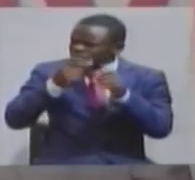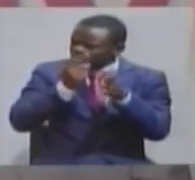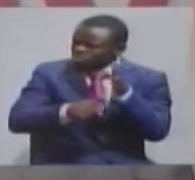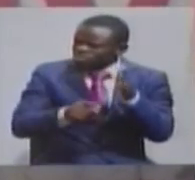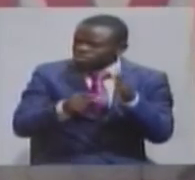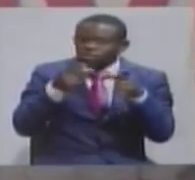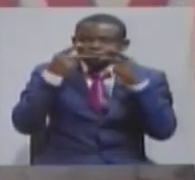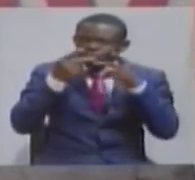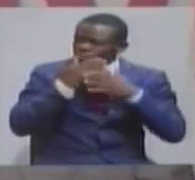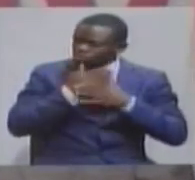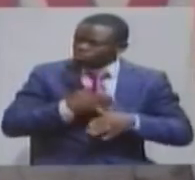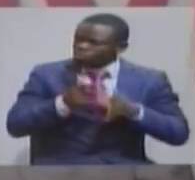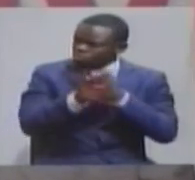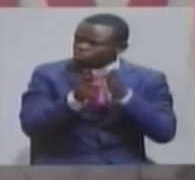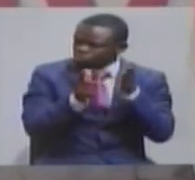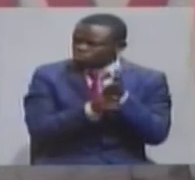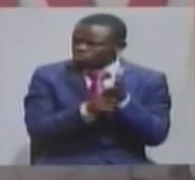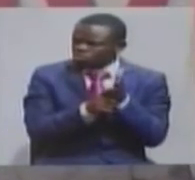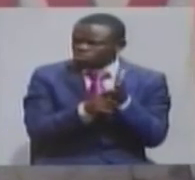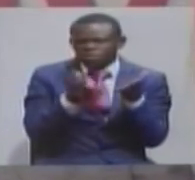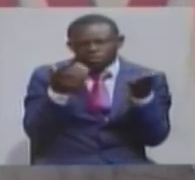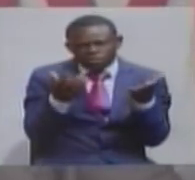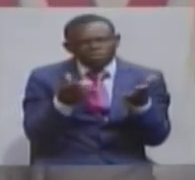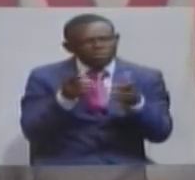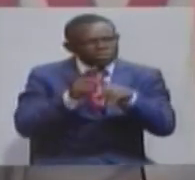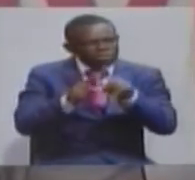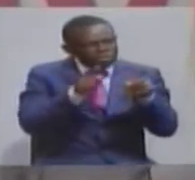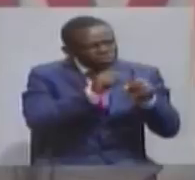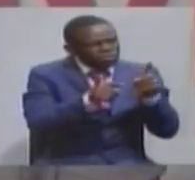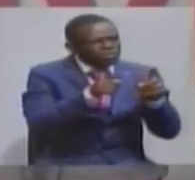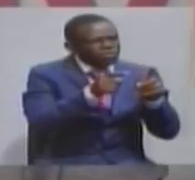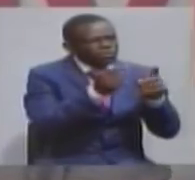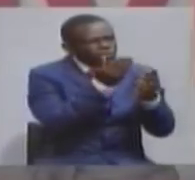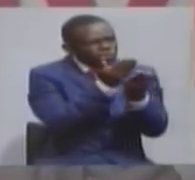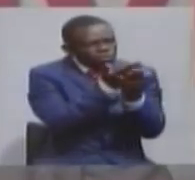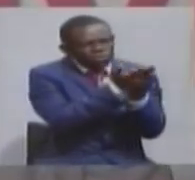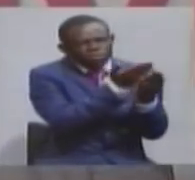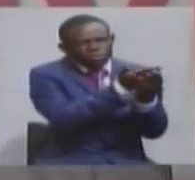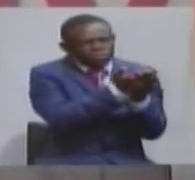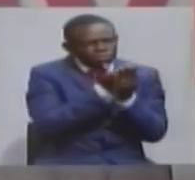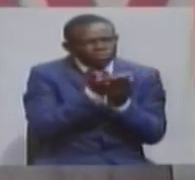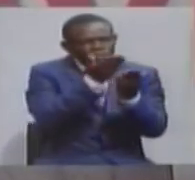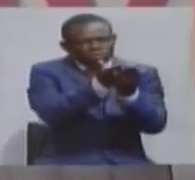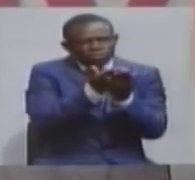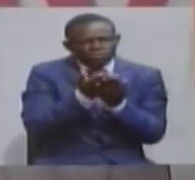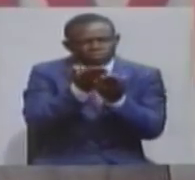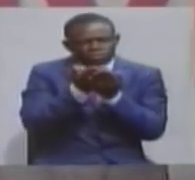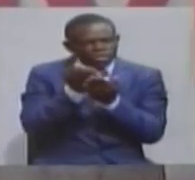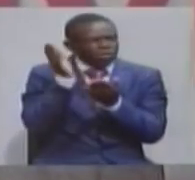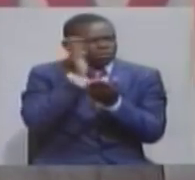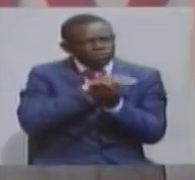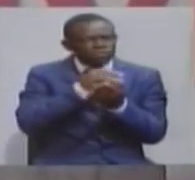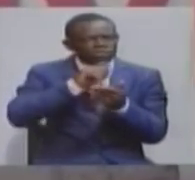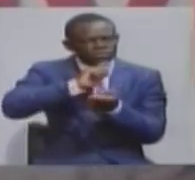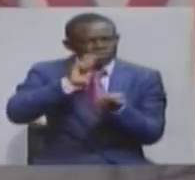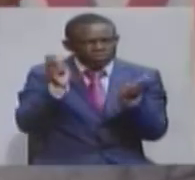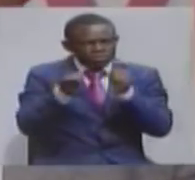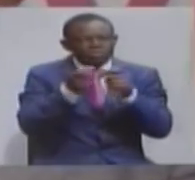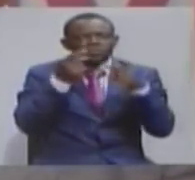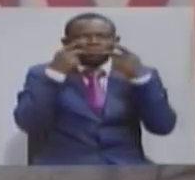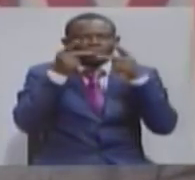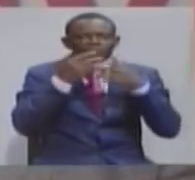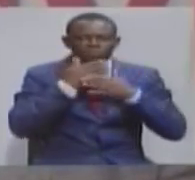submissions. Ministry of Home Affairs, Ministry of Justice are now wrapping up those submissions. And as soon as we've started the constitution process,